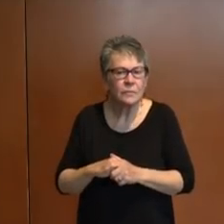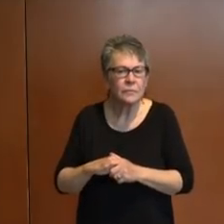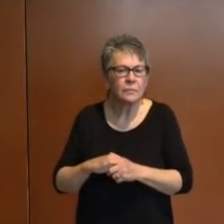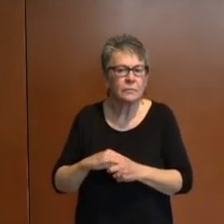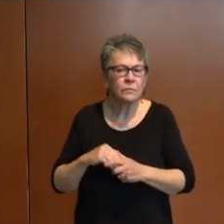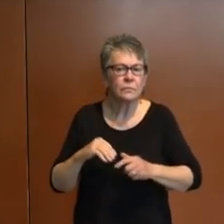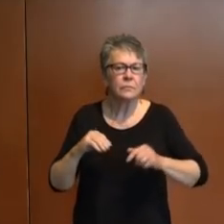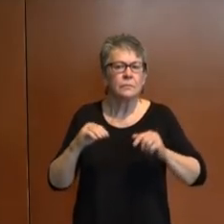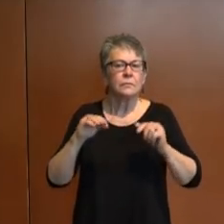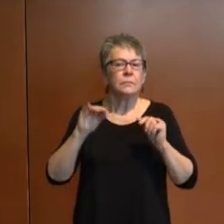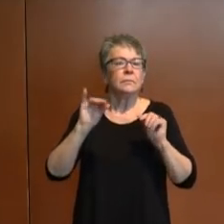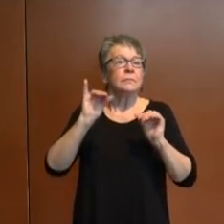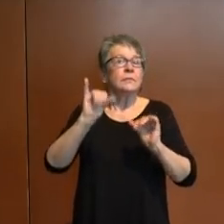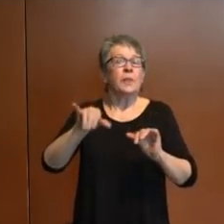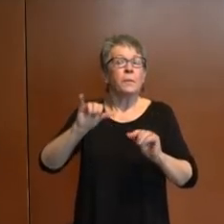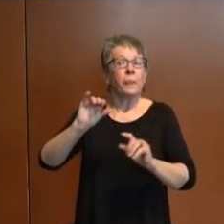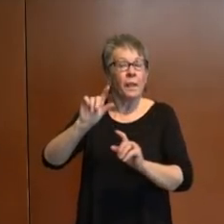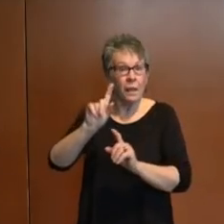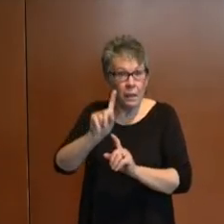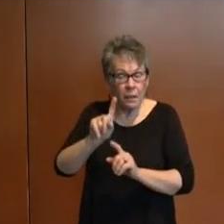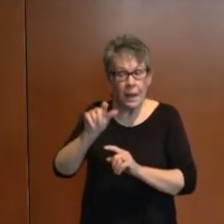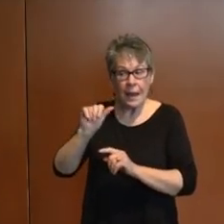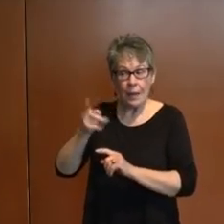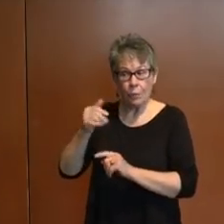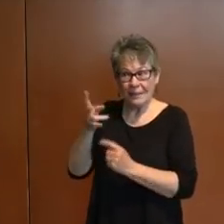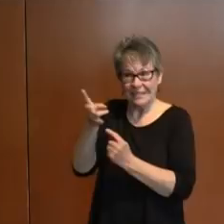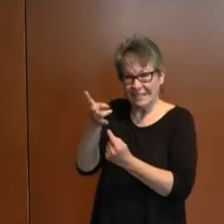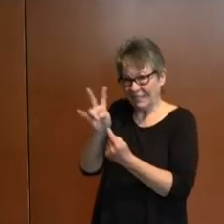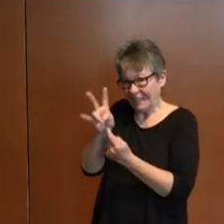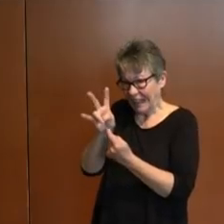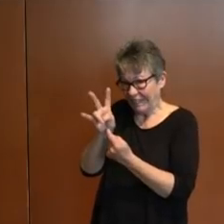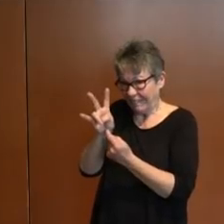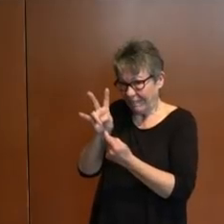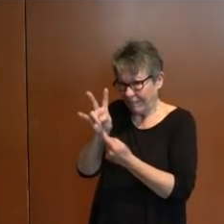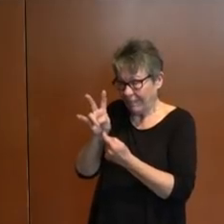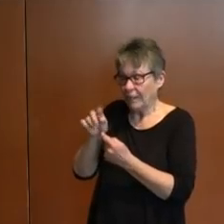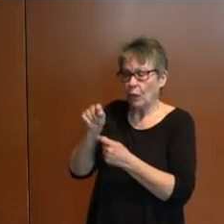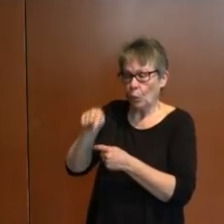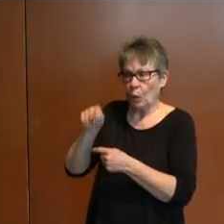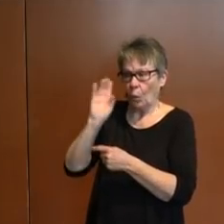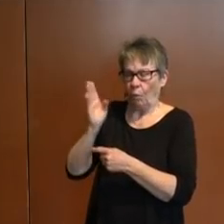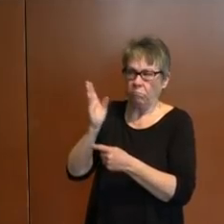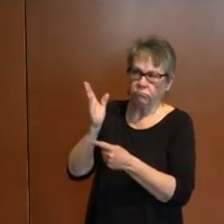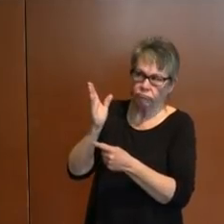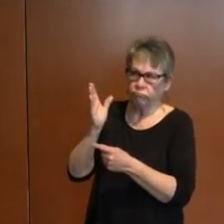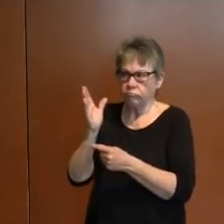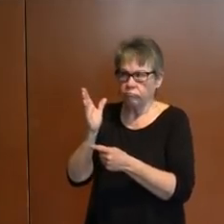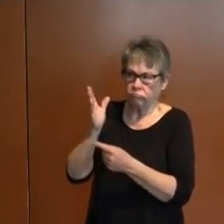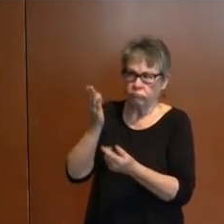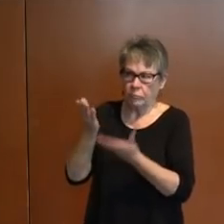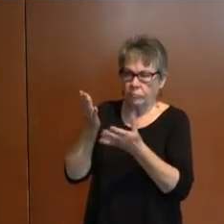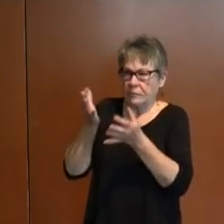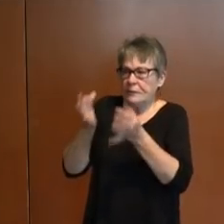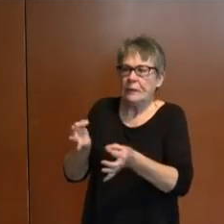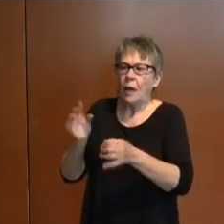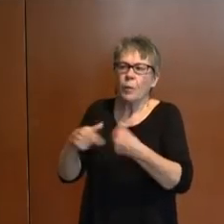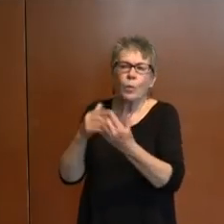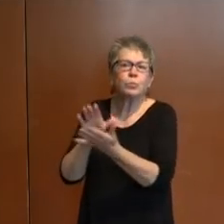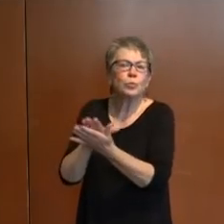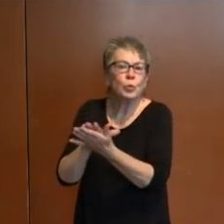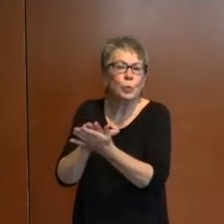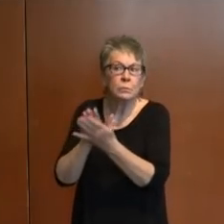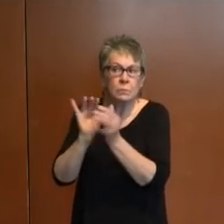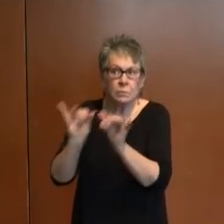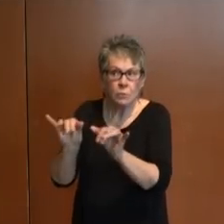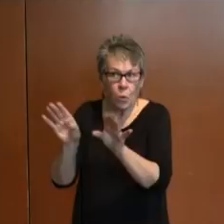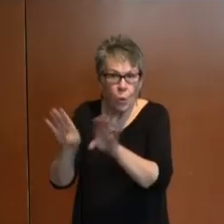lightly. And I said, I mentioned channeling Churchill. I think he said something to the effect that this is not the beginning of